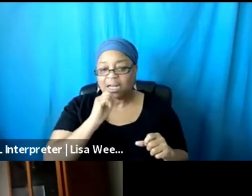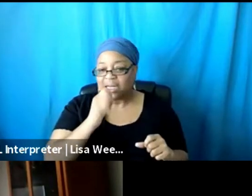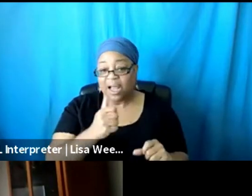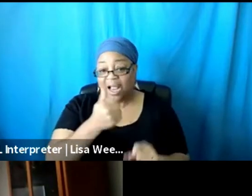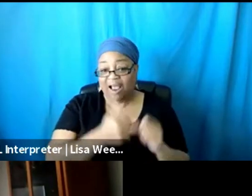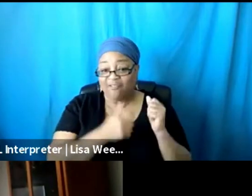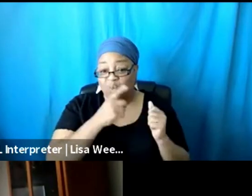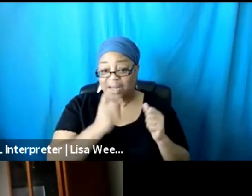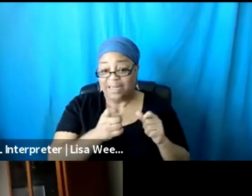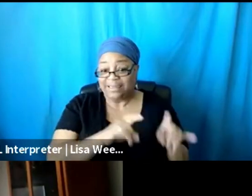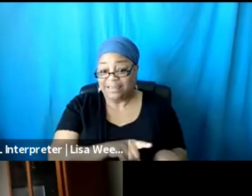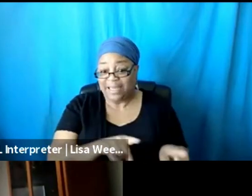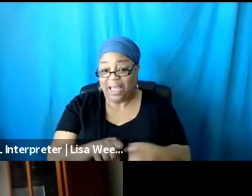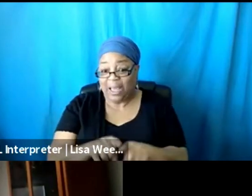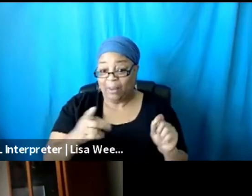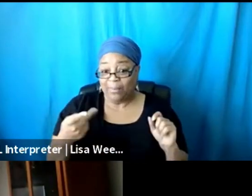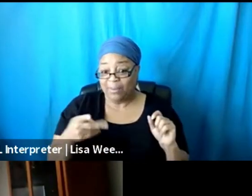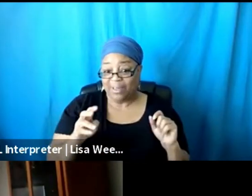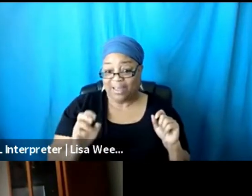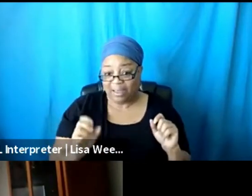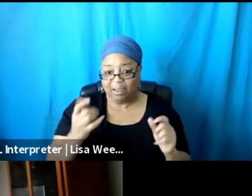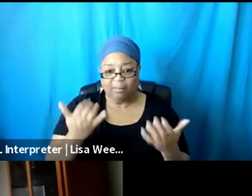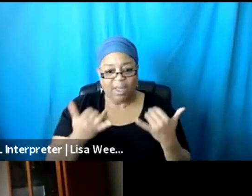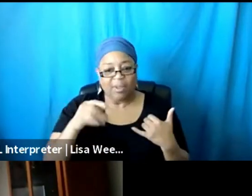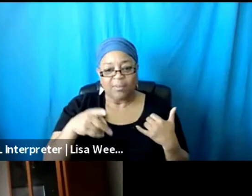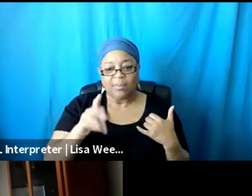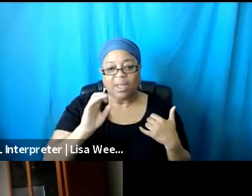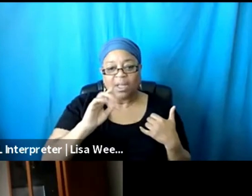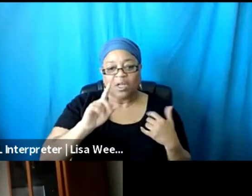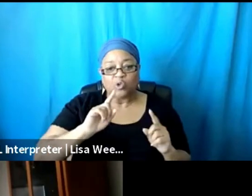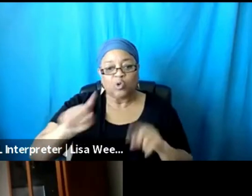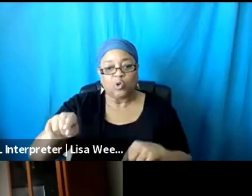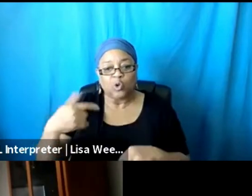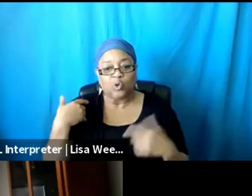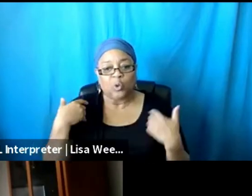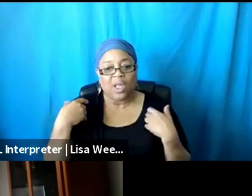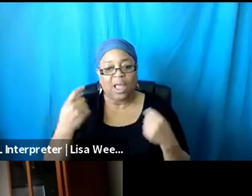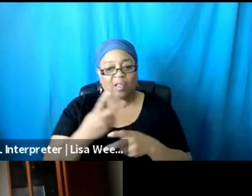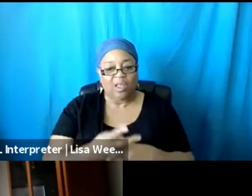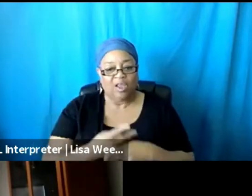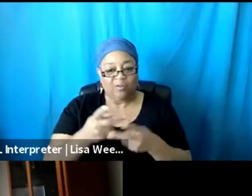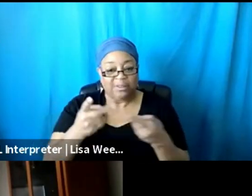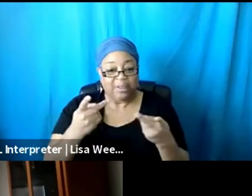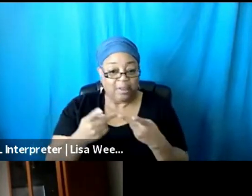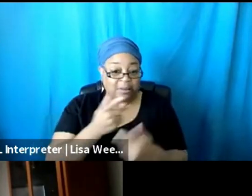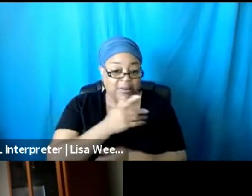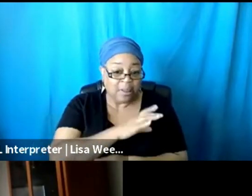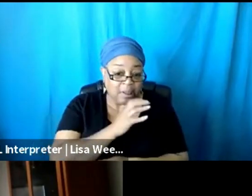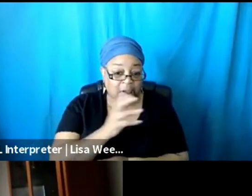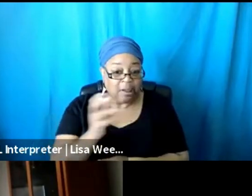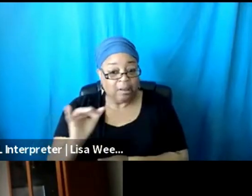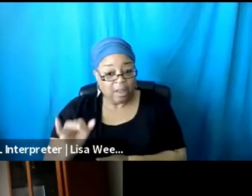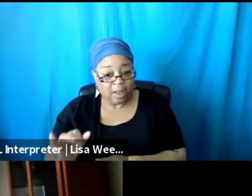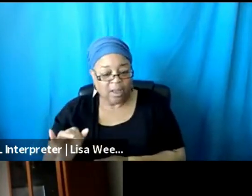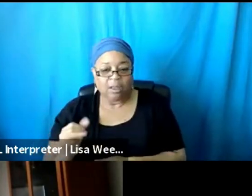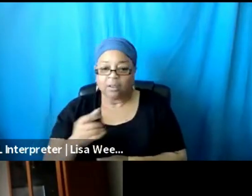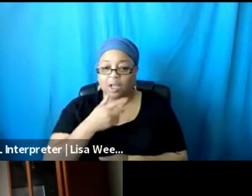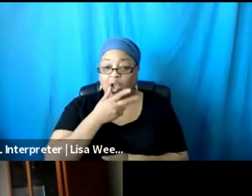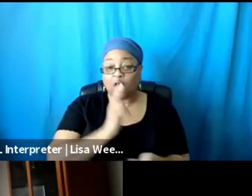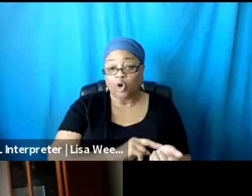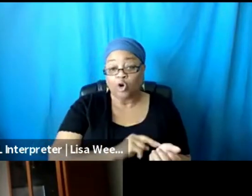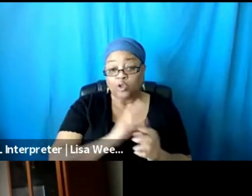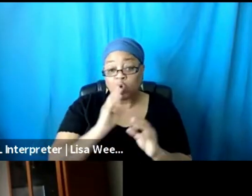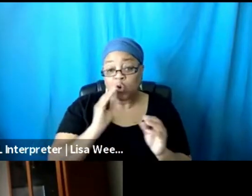may be PPE that needs to get to healthcare facilities, clinics, and the like, there nursing homes. There may also